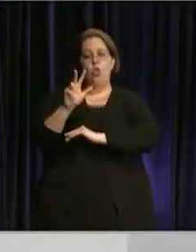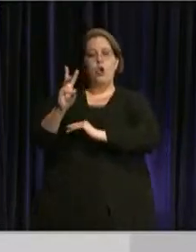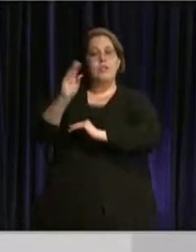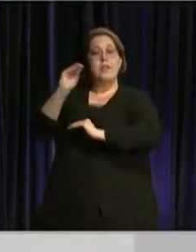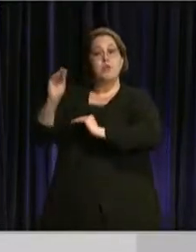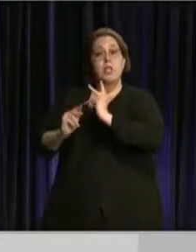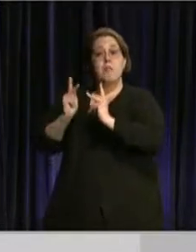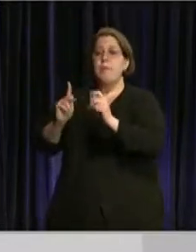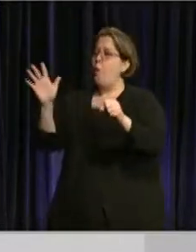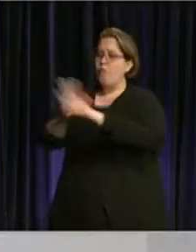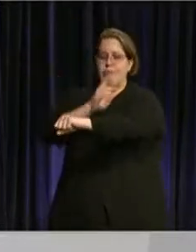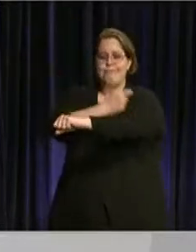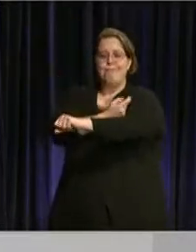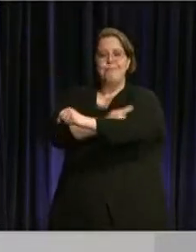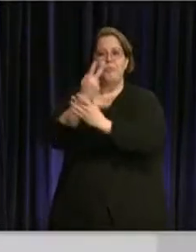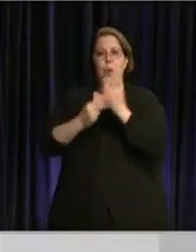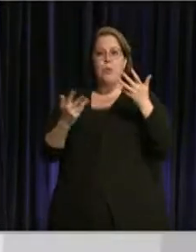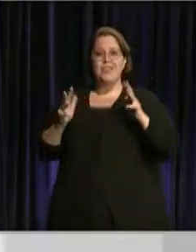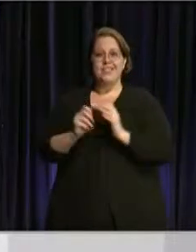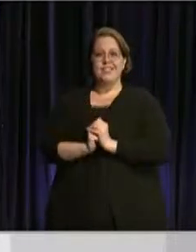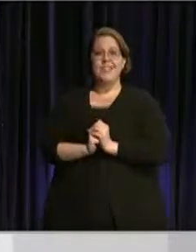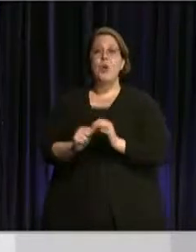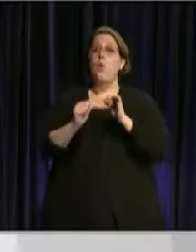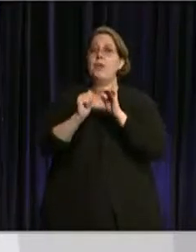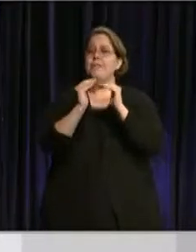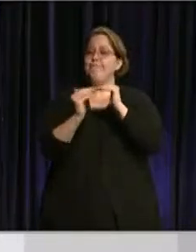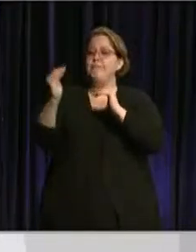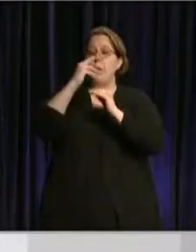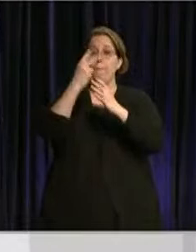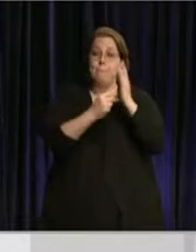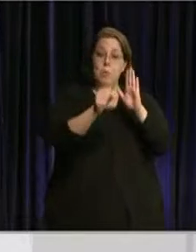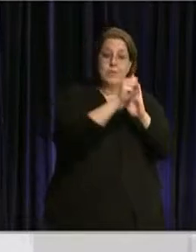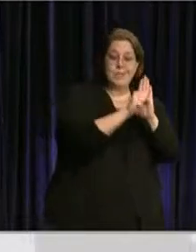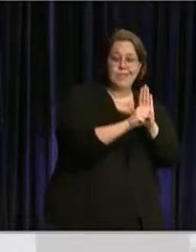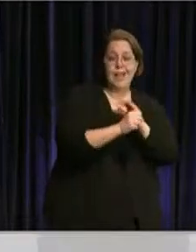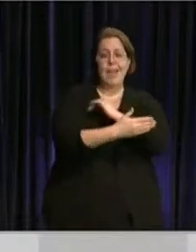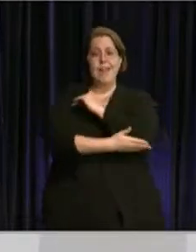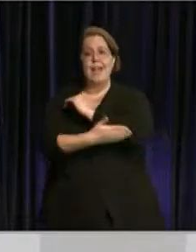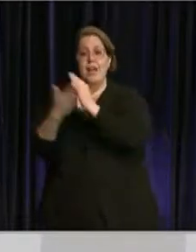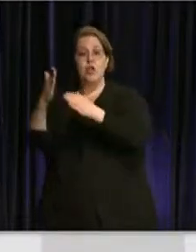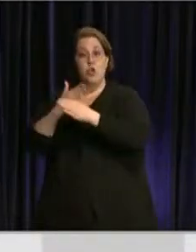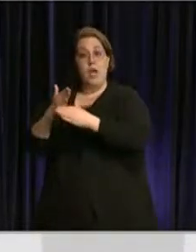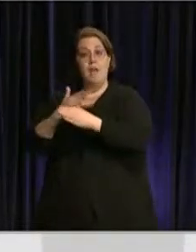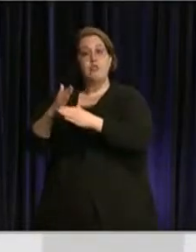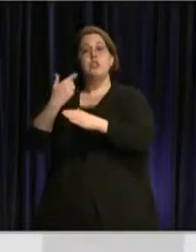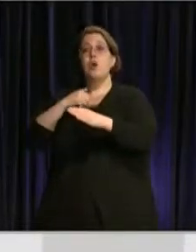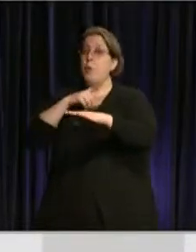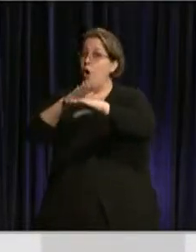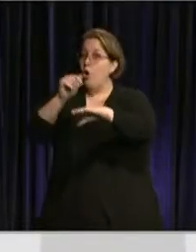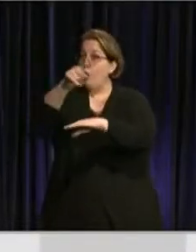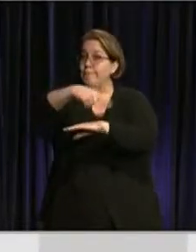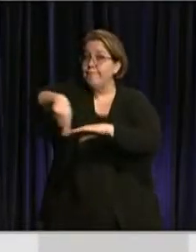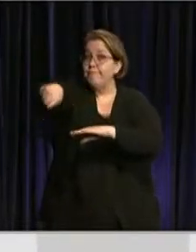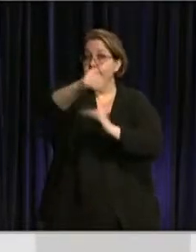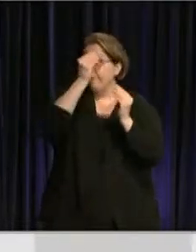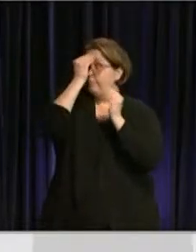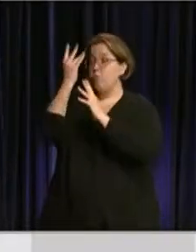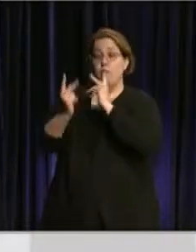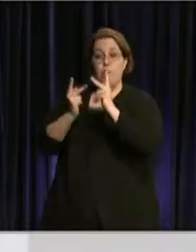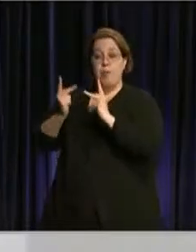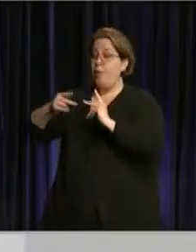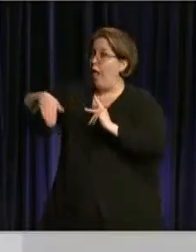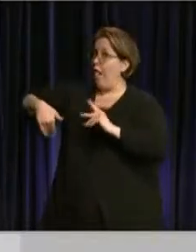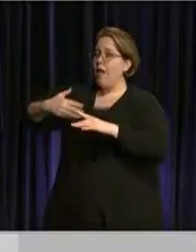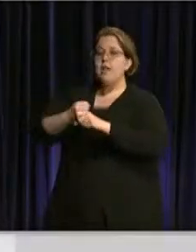36% who are fully vaccinated. We continue to exceed both state and national averages, and we are calling on you to let folks that you know who haven't